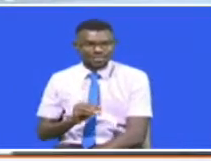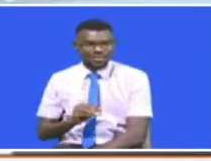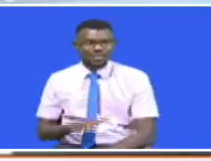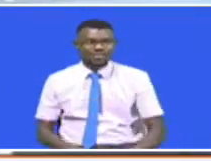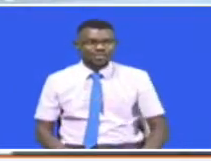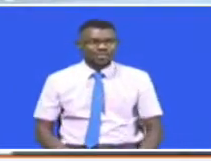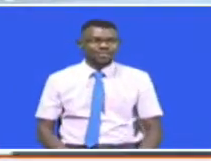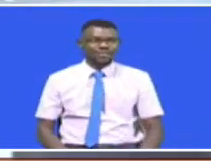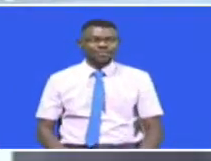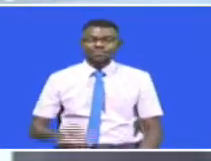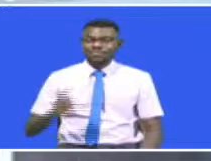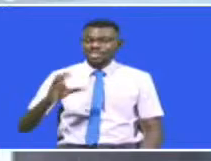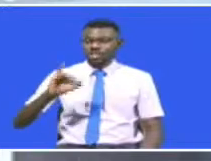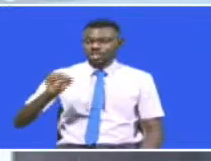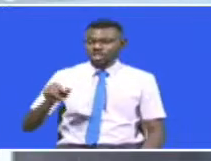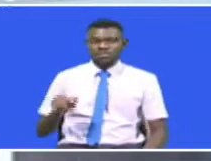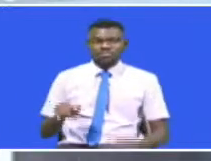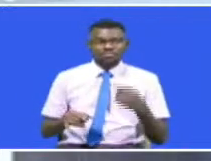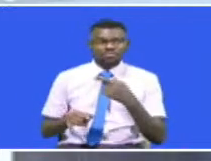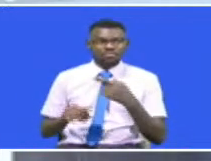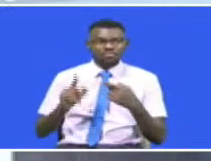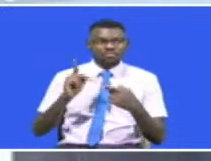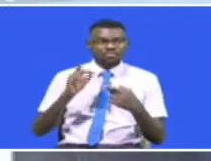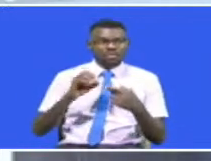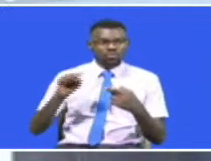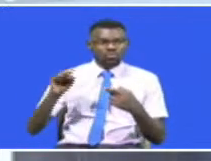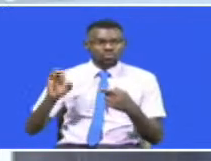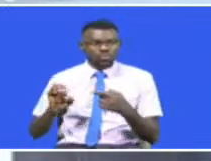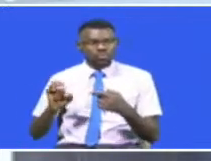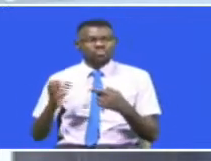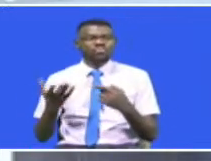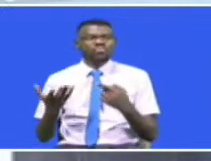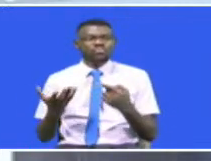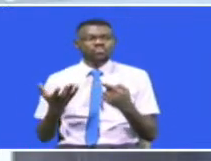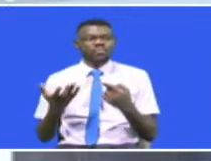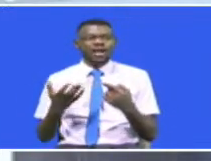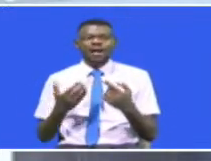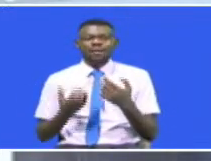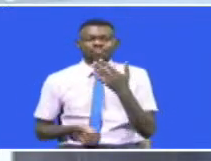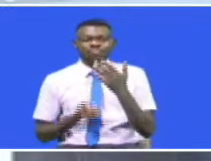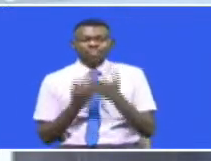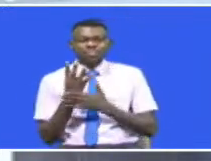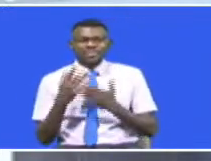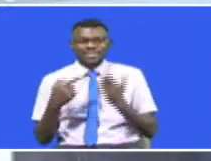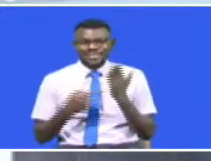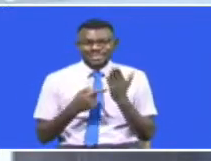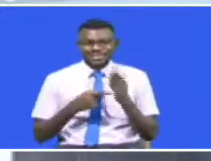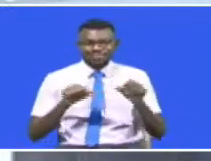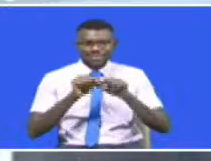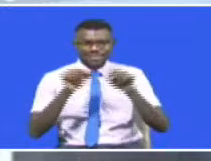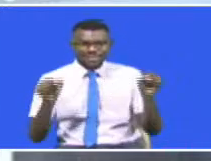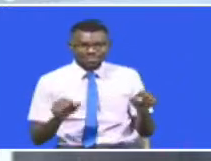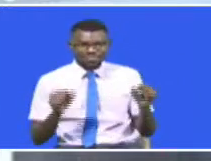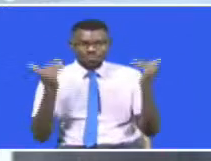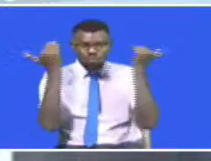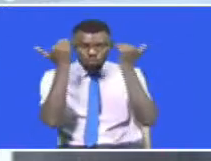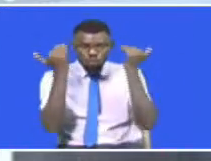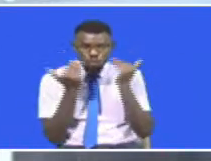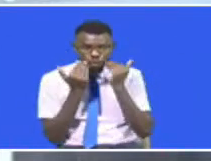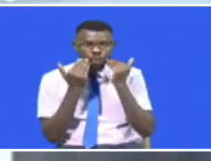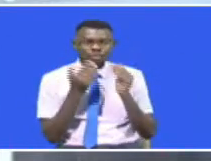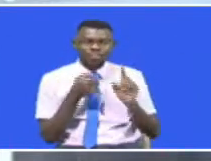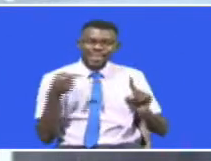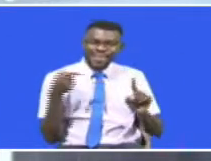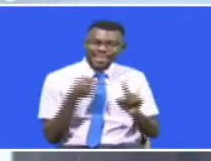So now Chief Justice Martha Koome has unveiled the electronic filing, that is e-system, of cases in Kisumu County in an effort to